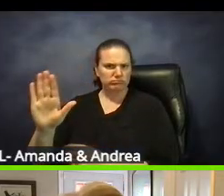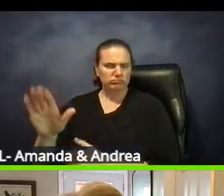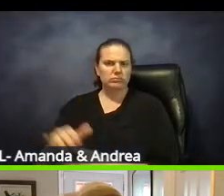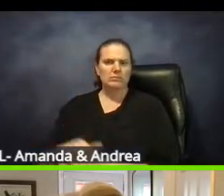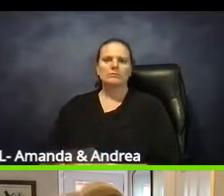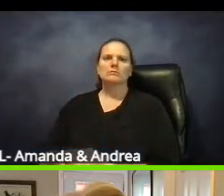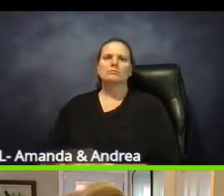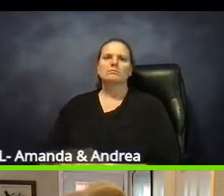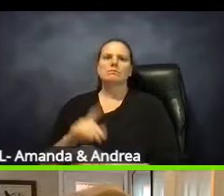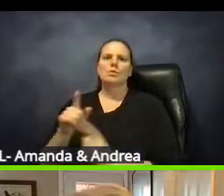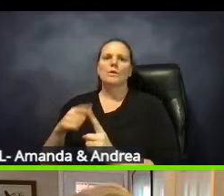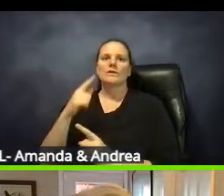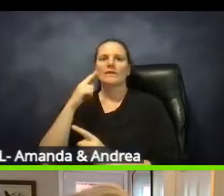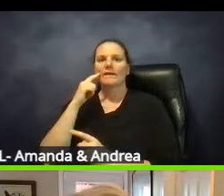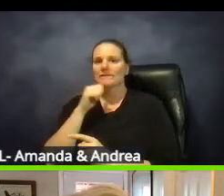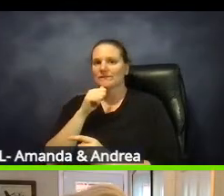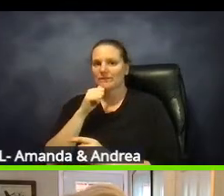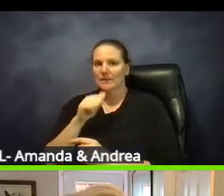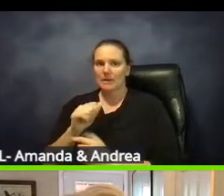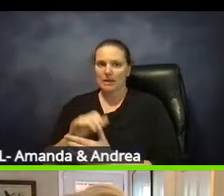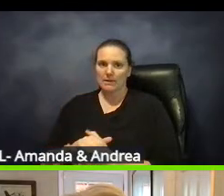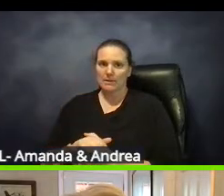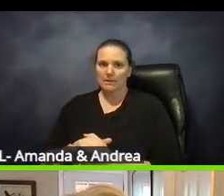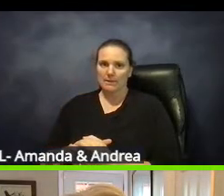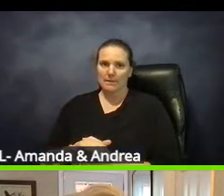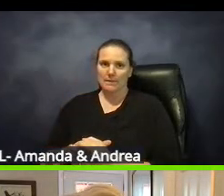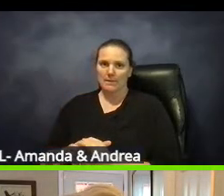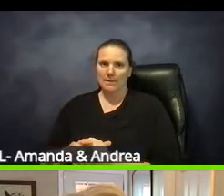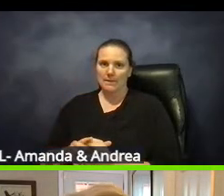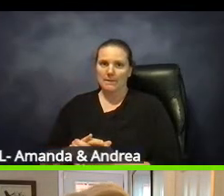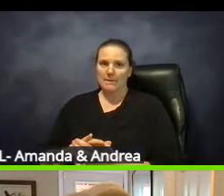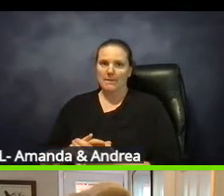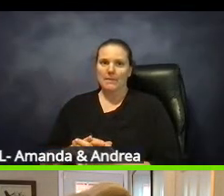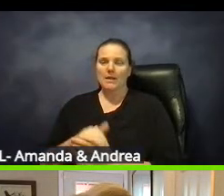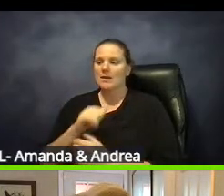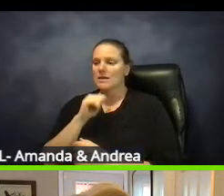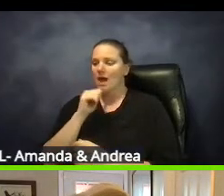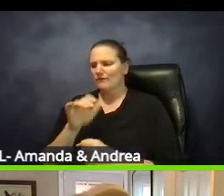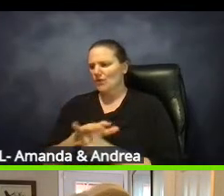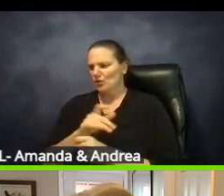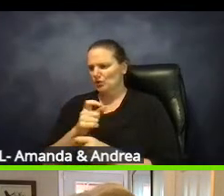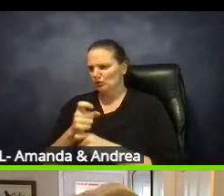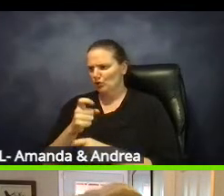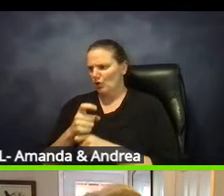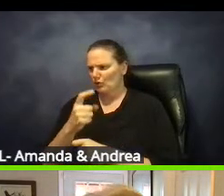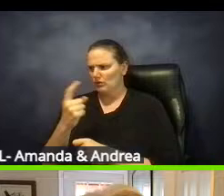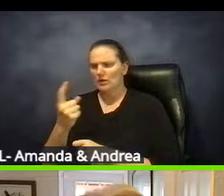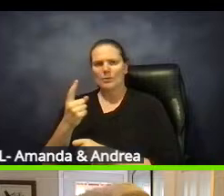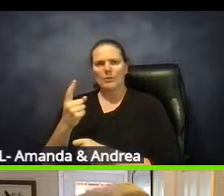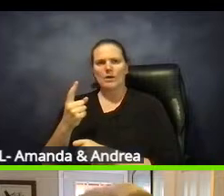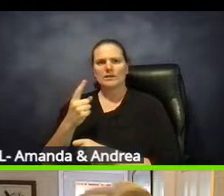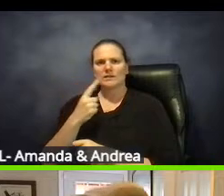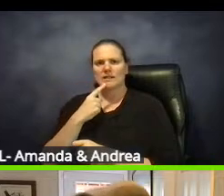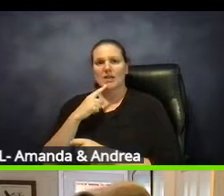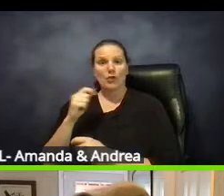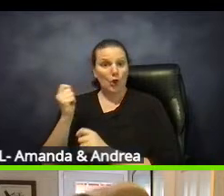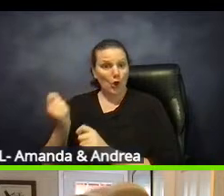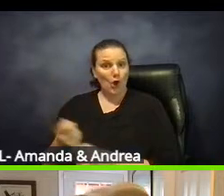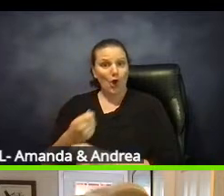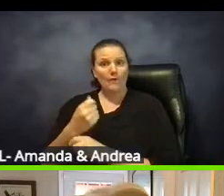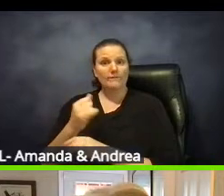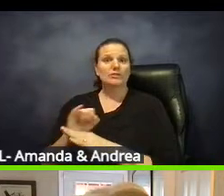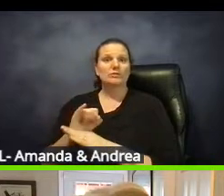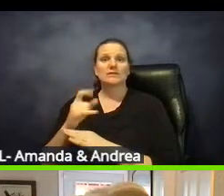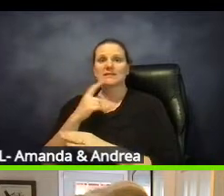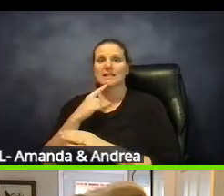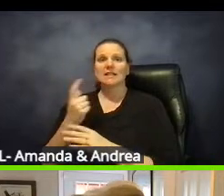think of female, and this isn't totally a joke, but somebody told the golf industry, we need to get